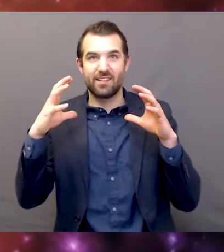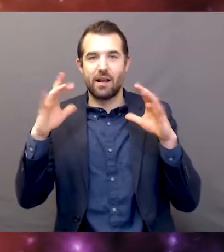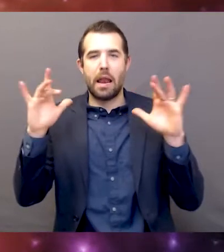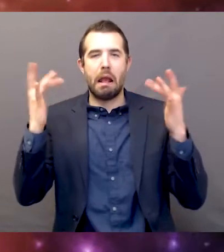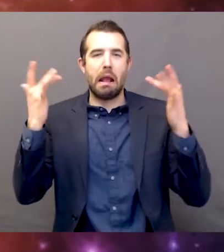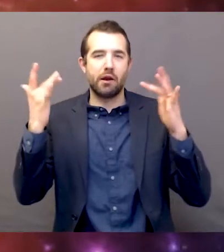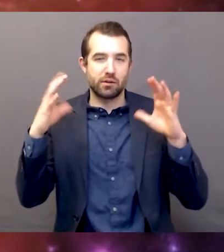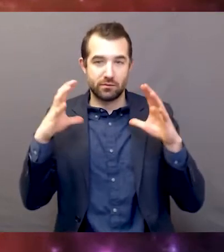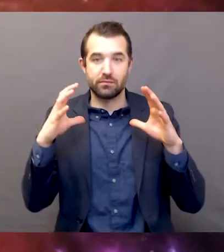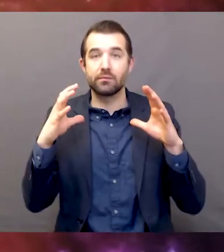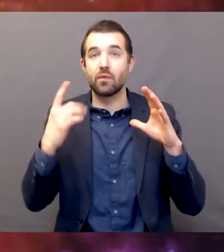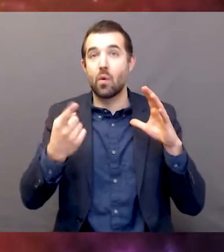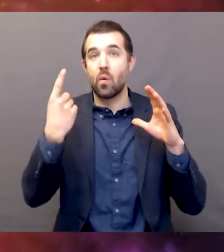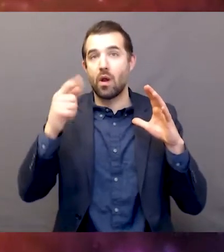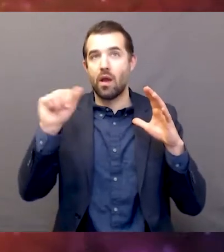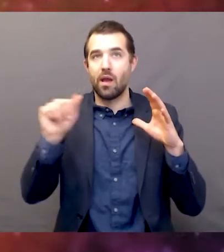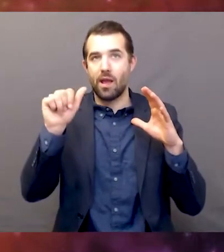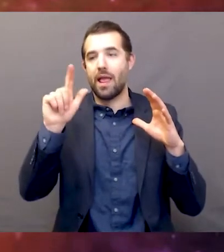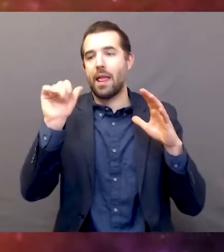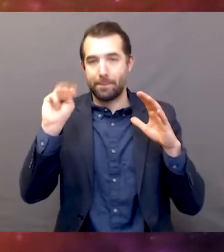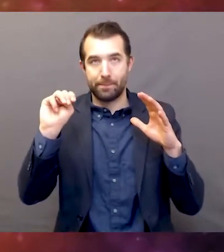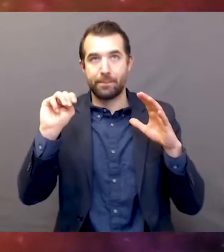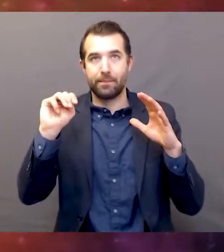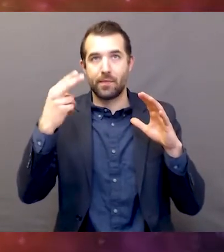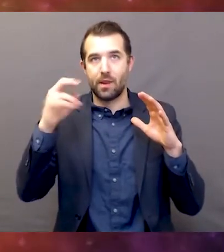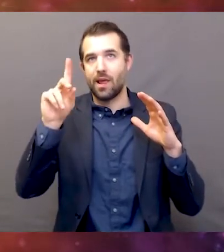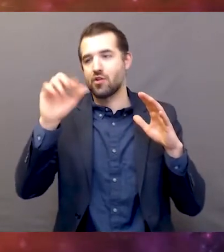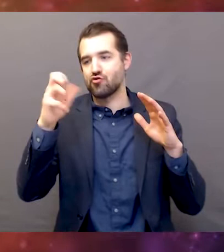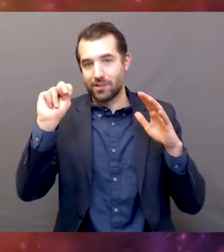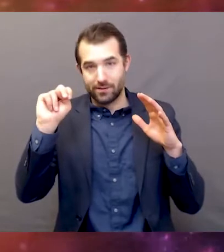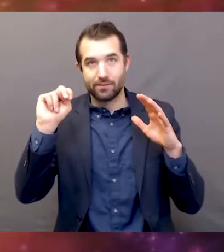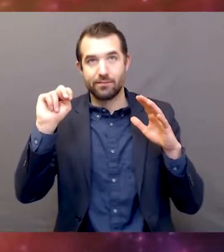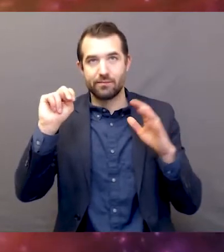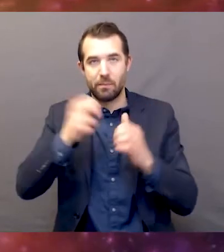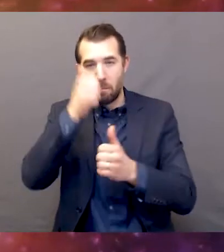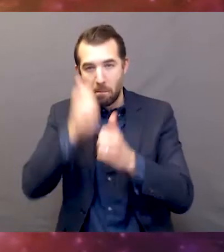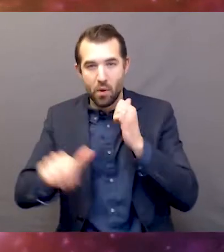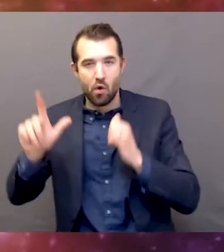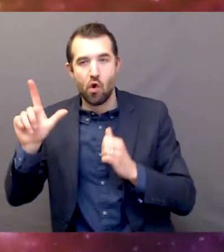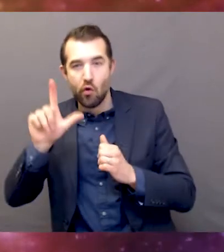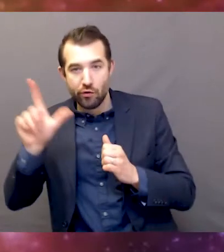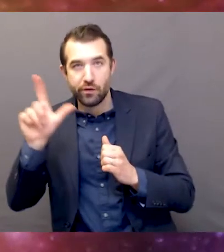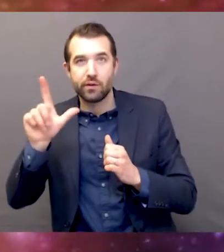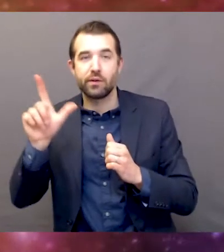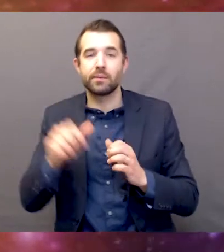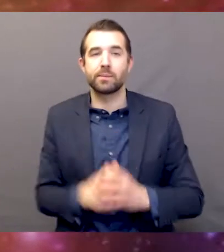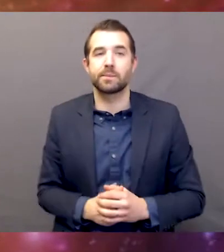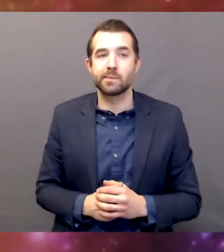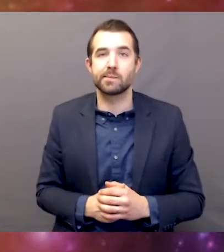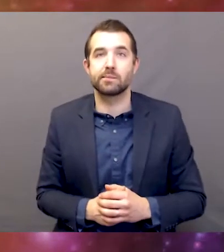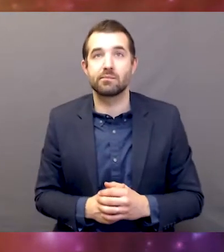density. It's about 1 atom of hydrogen per liter. A volume of this gas, the size of the Earth, would